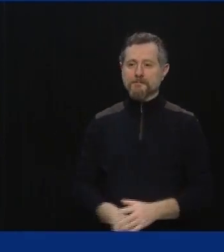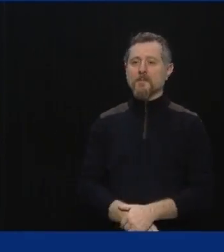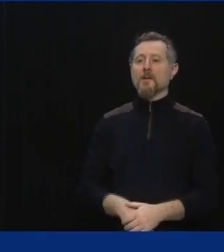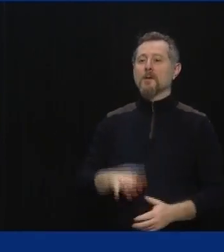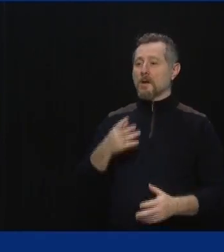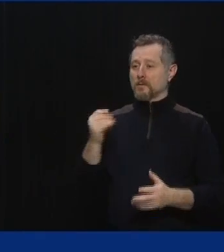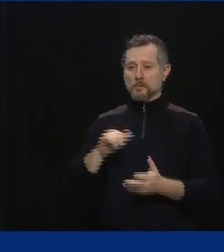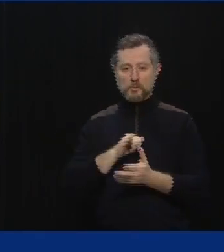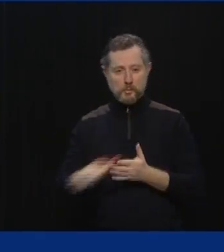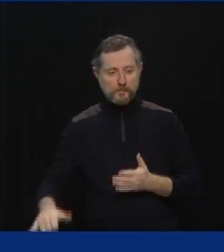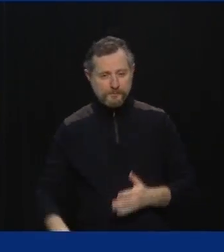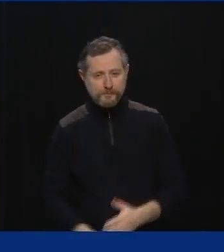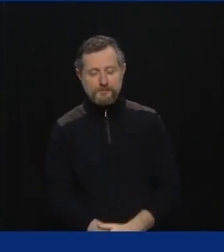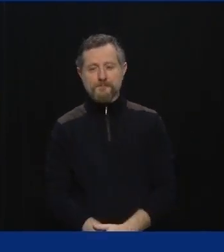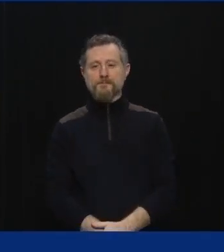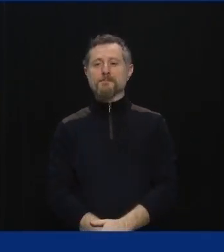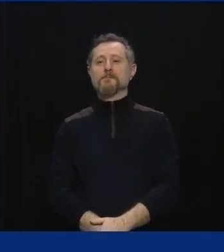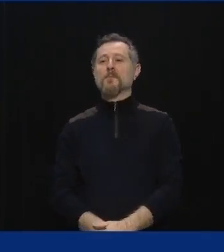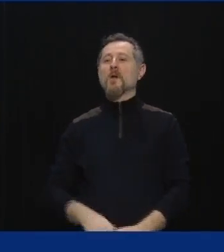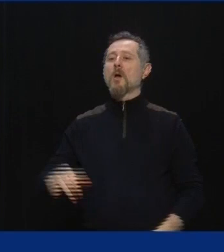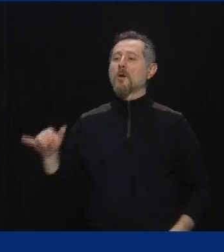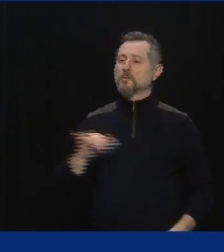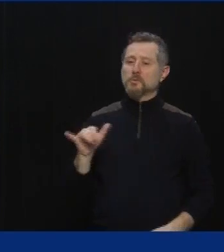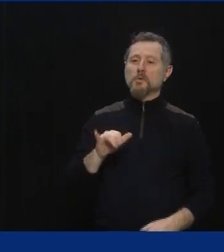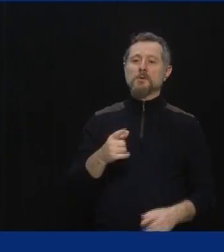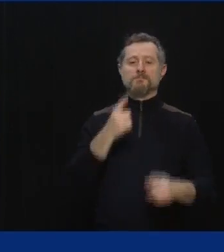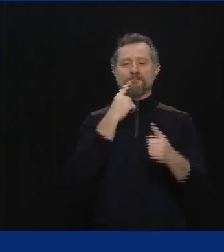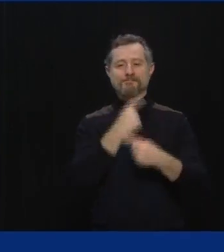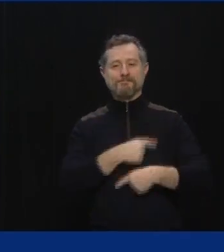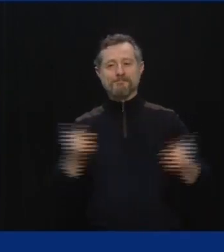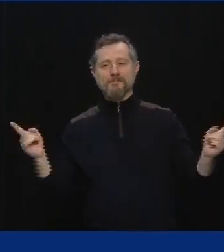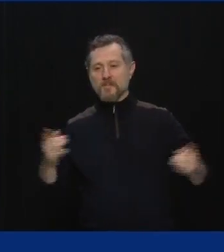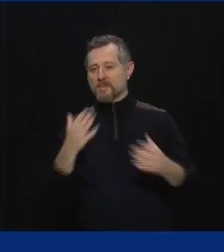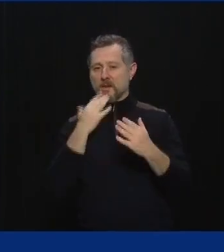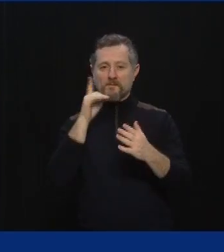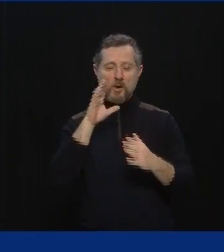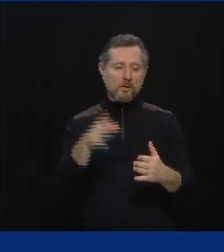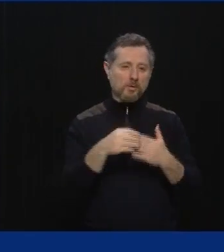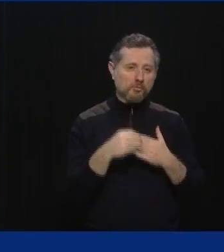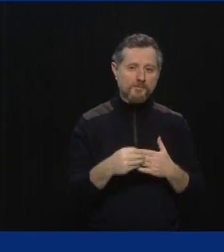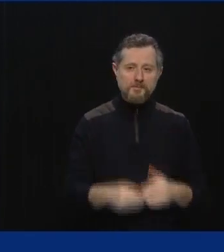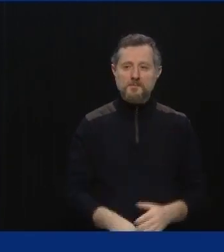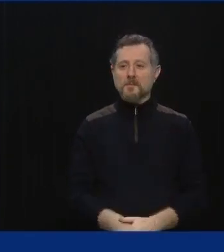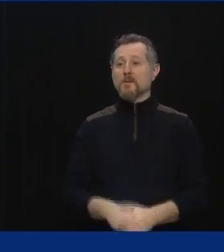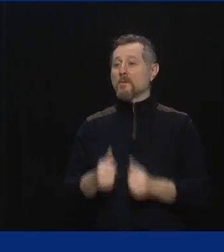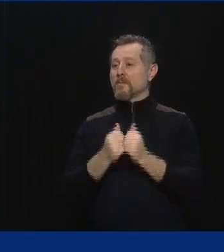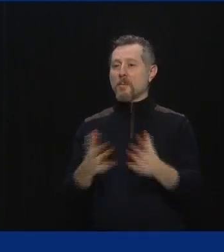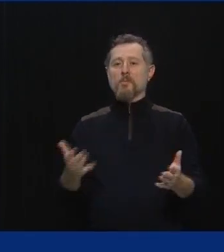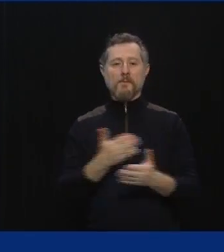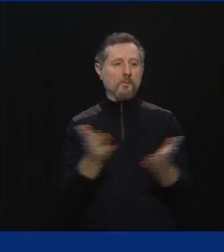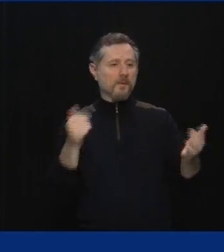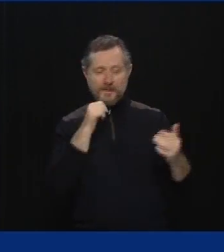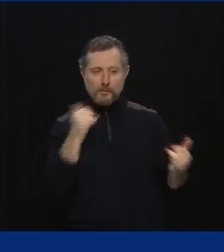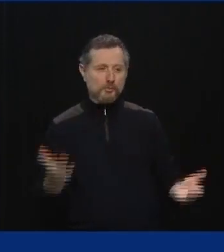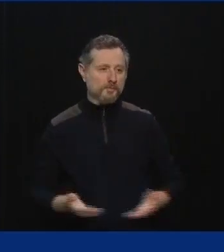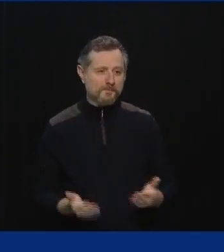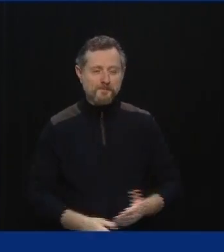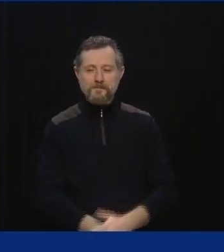but also making it work. So thank you for your leadership. We would not be here without you today. Thank you.